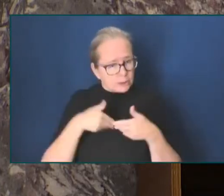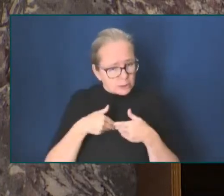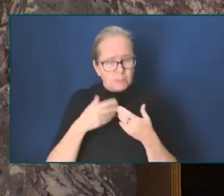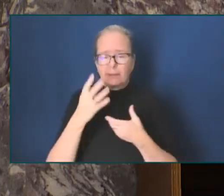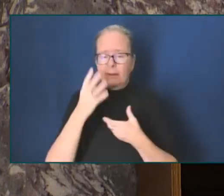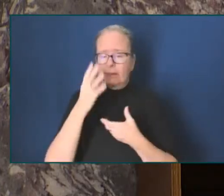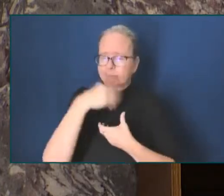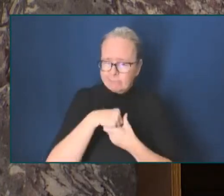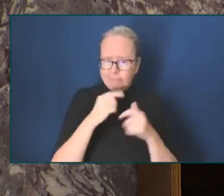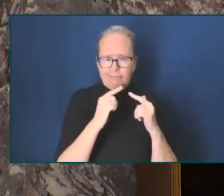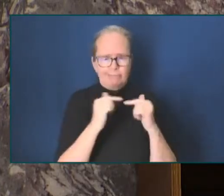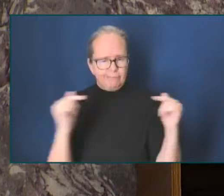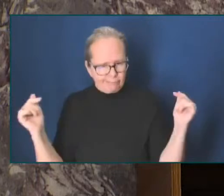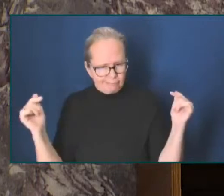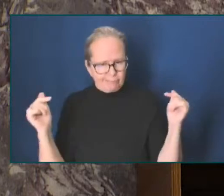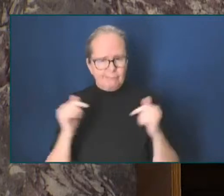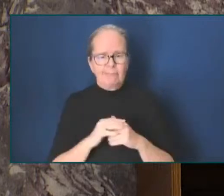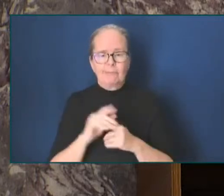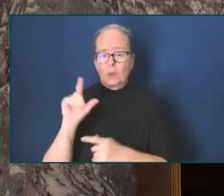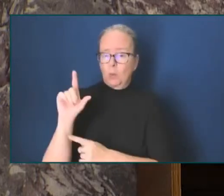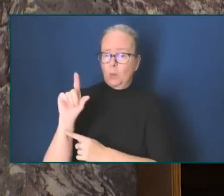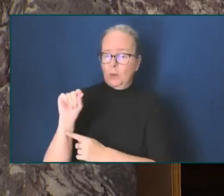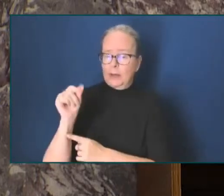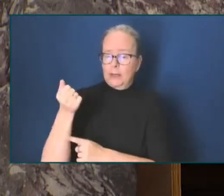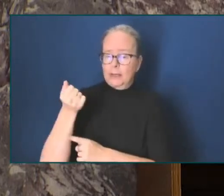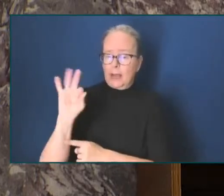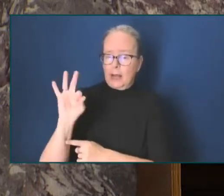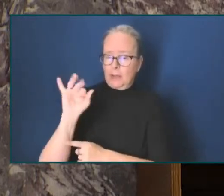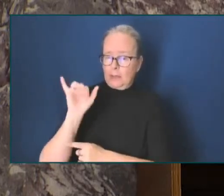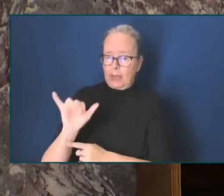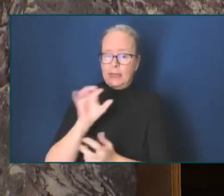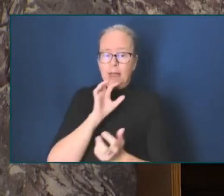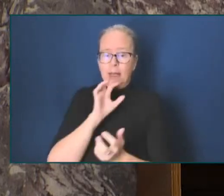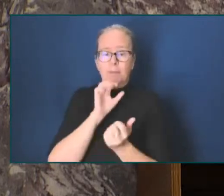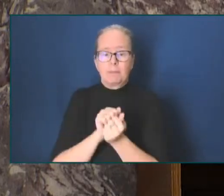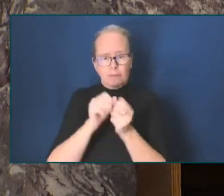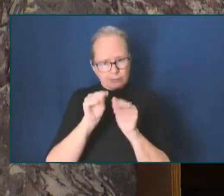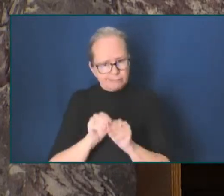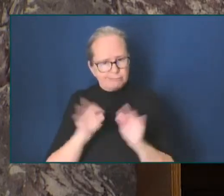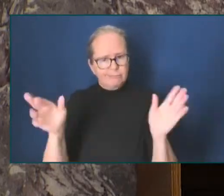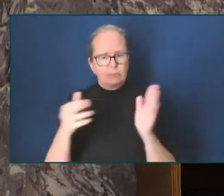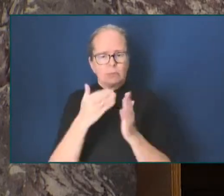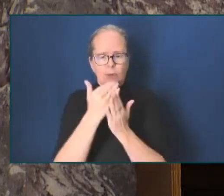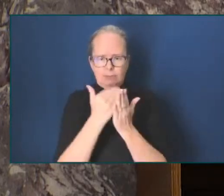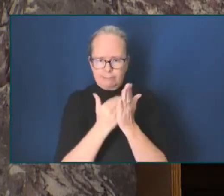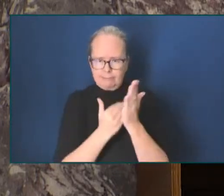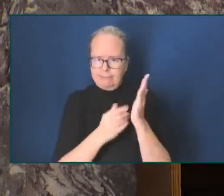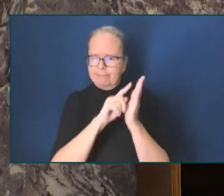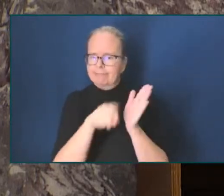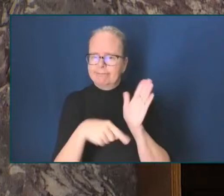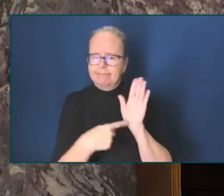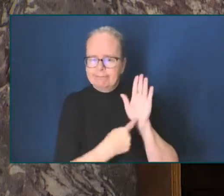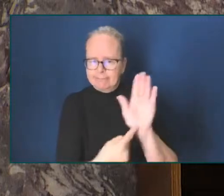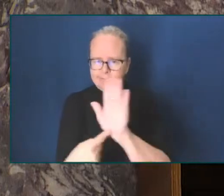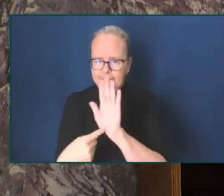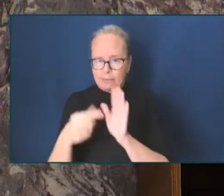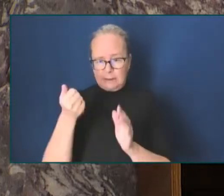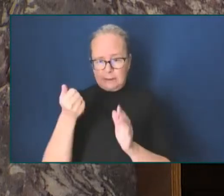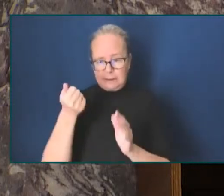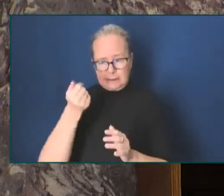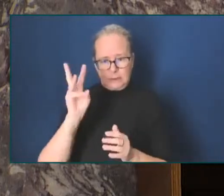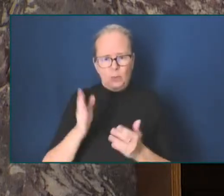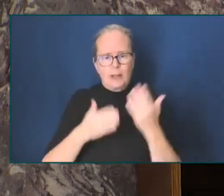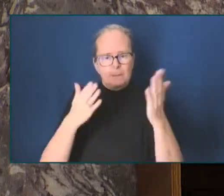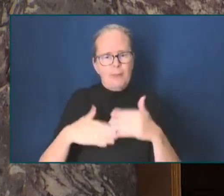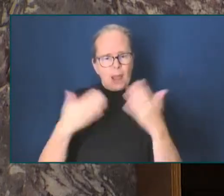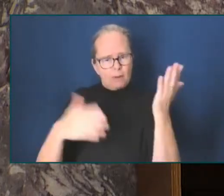its report, making 16 recommendations. The report has these 16 recommendations, which are available for anyone